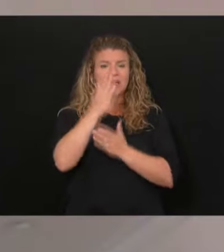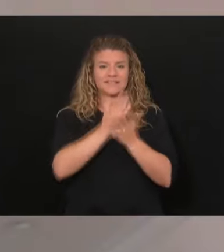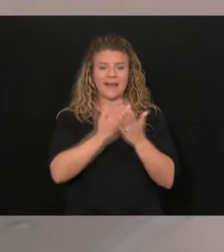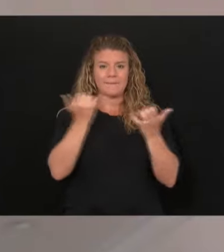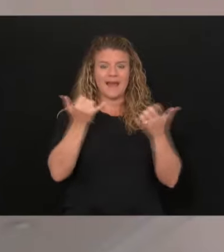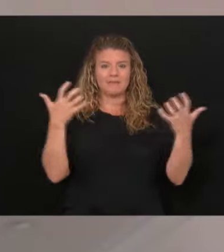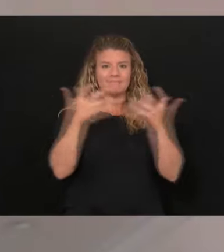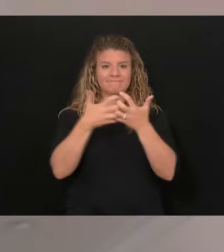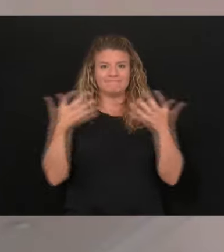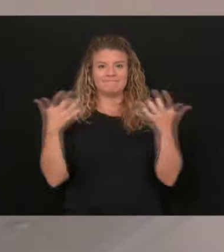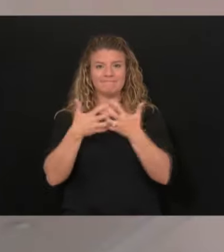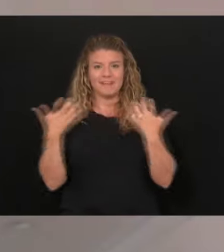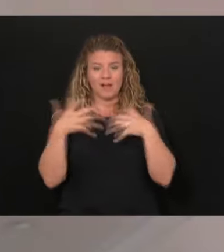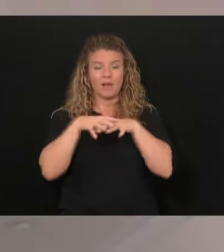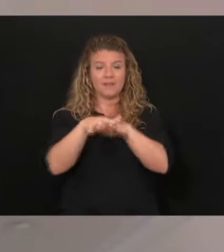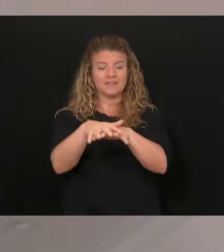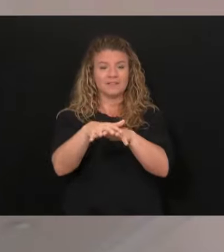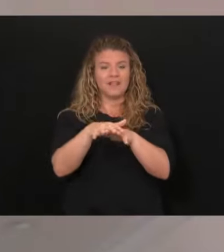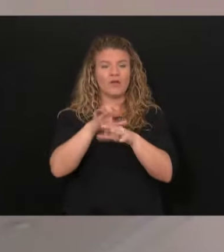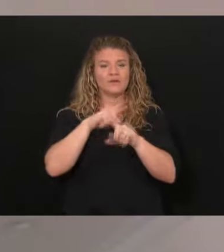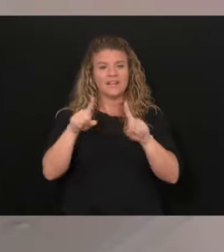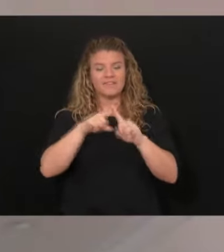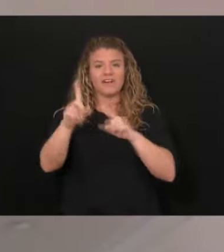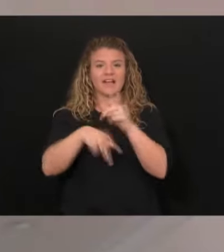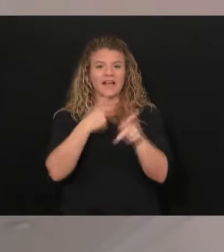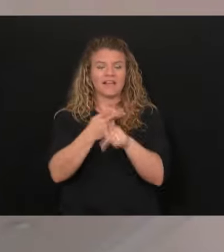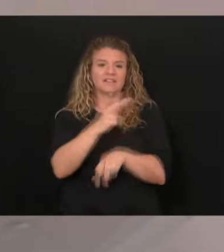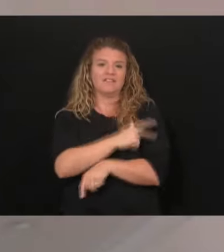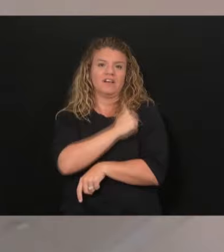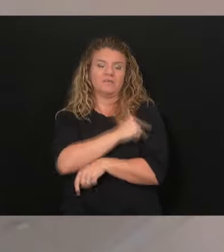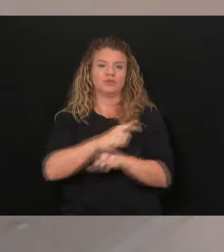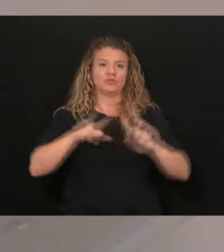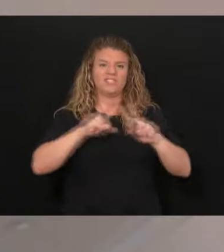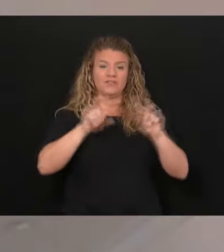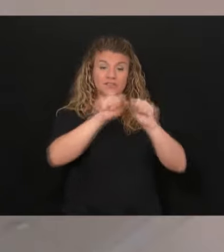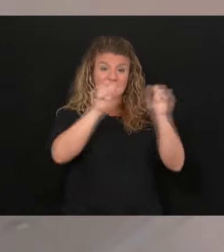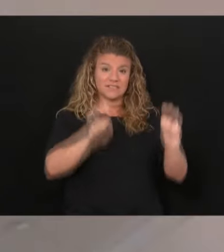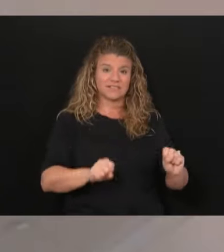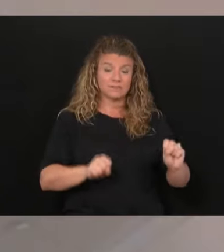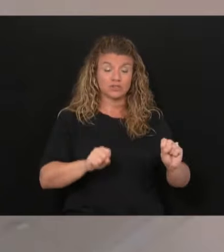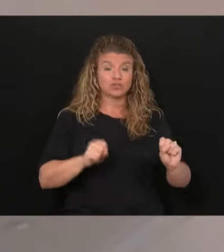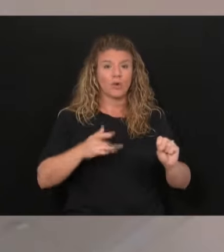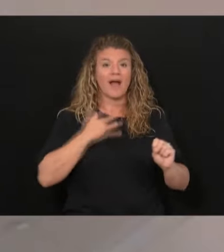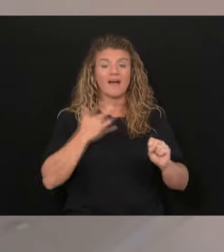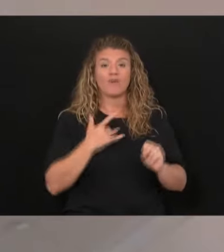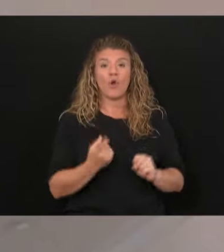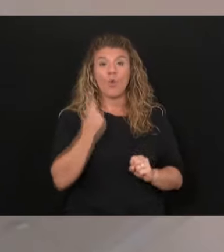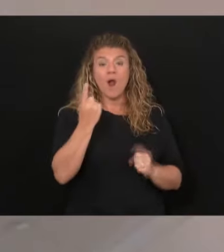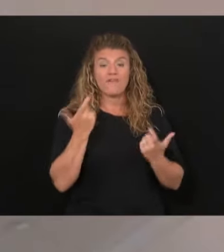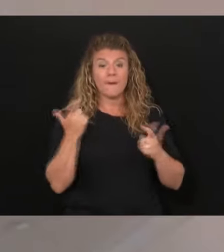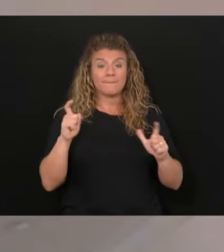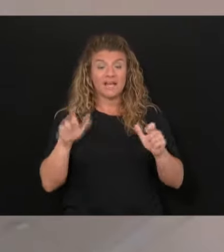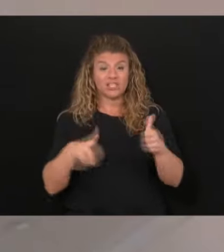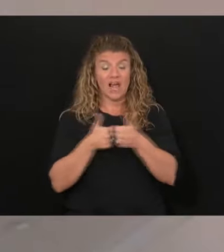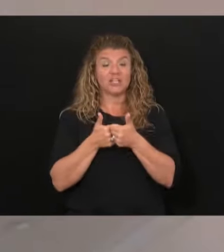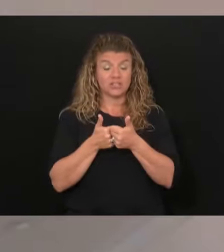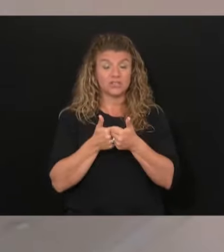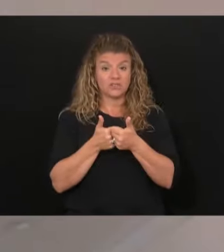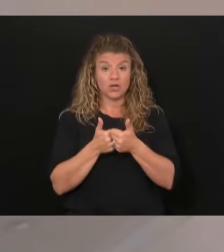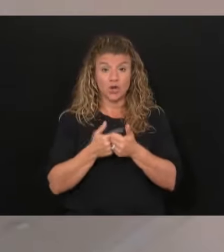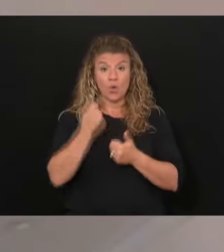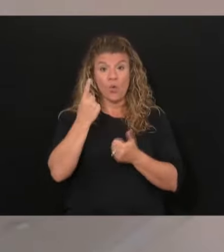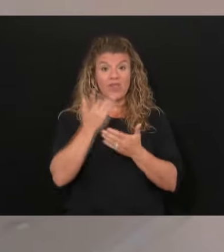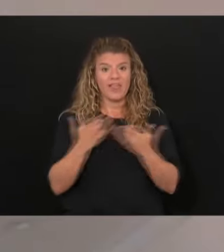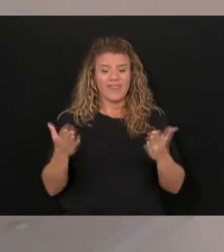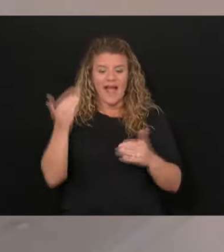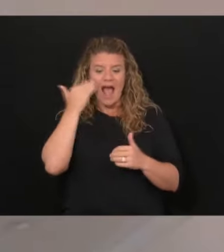of these types of hospitals into bigger systems. So I think that one of our big challenges, and one of the things that I know